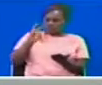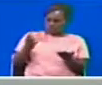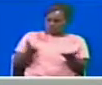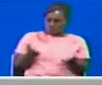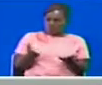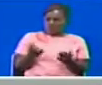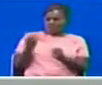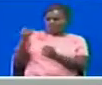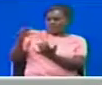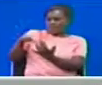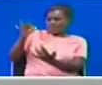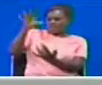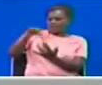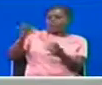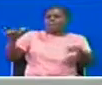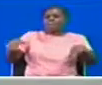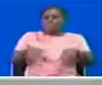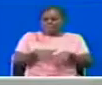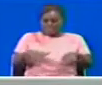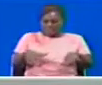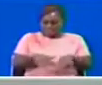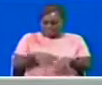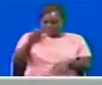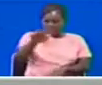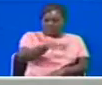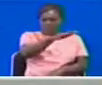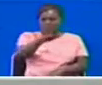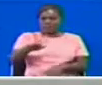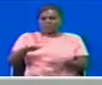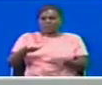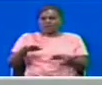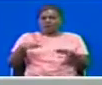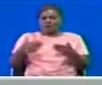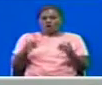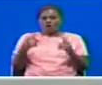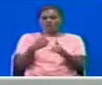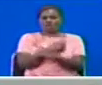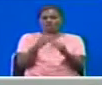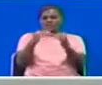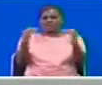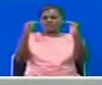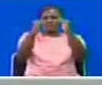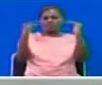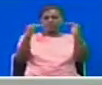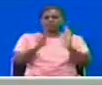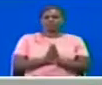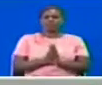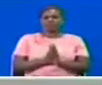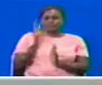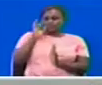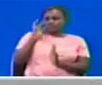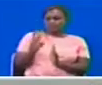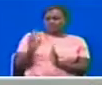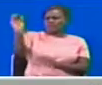to elected members of parliament or at the various levels of representation. So if you take a look at